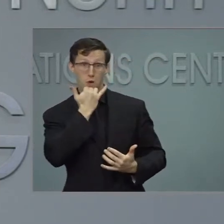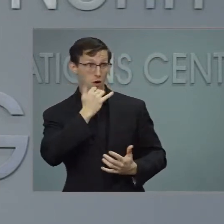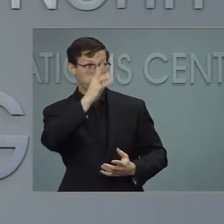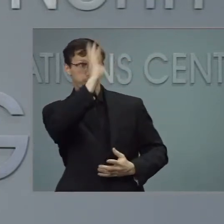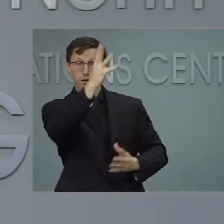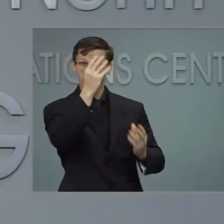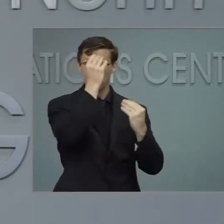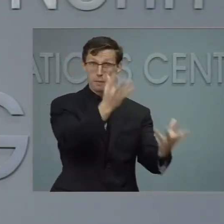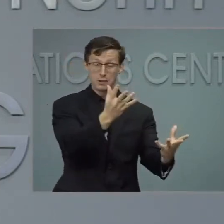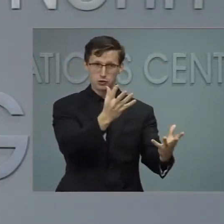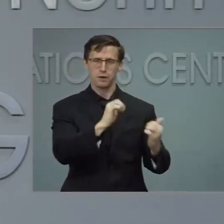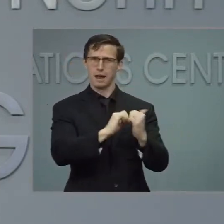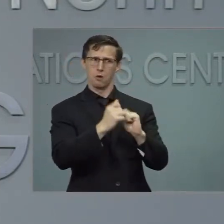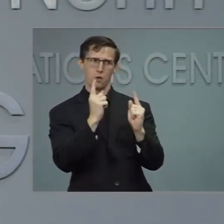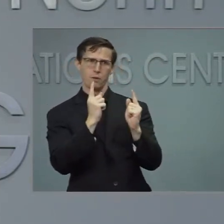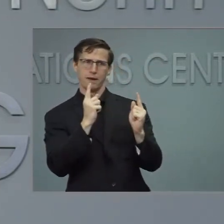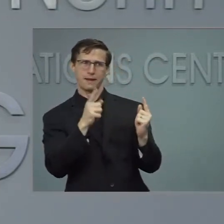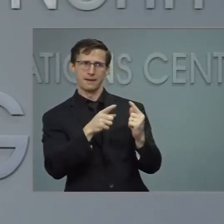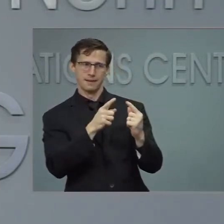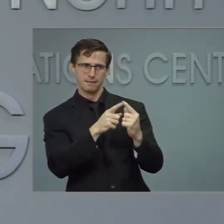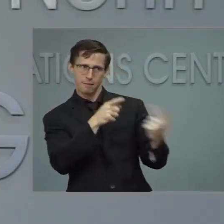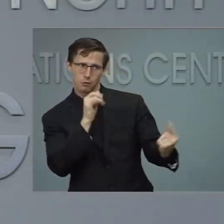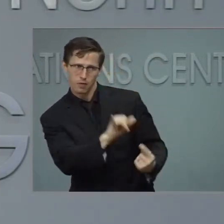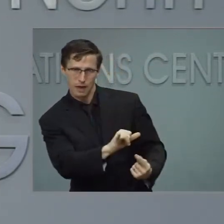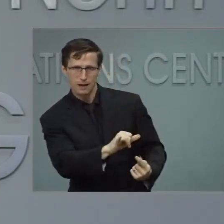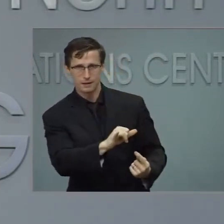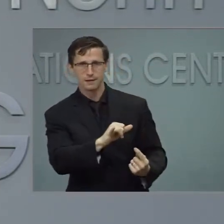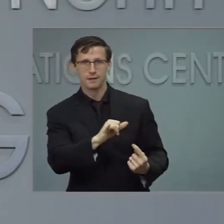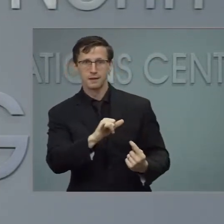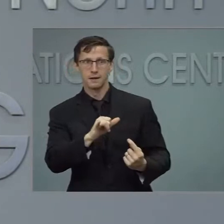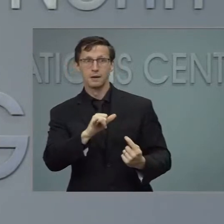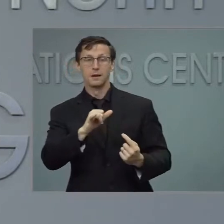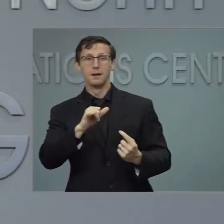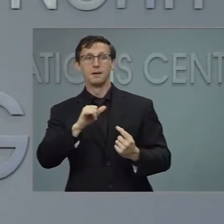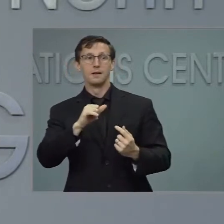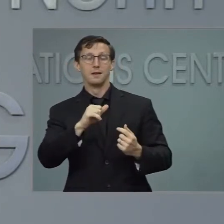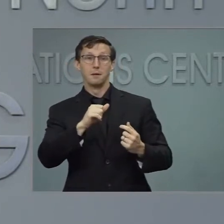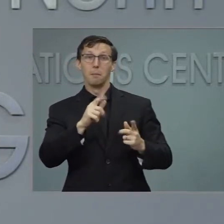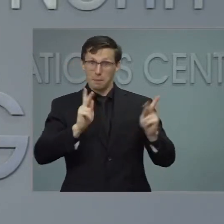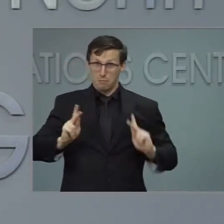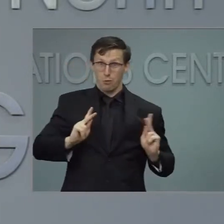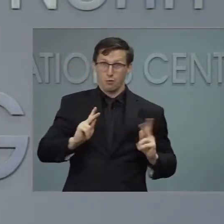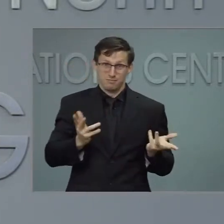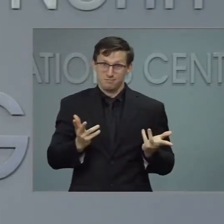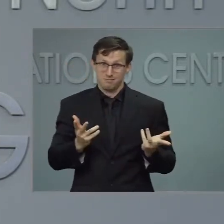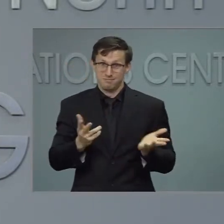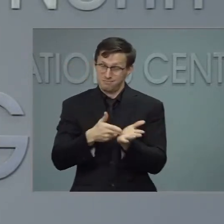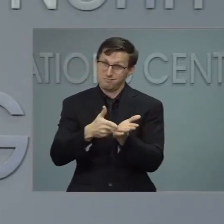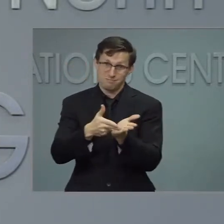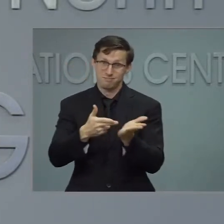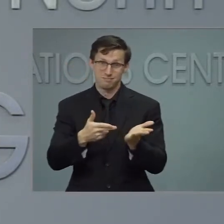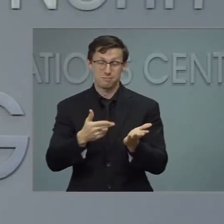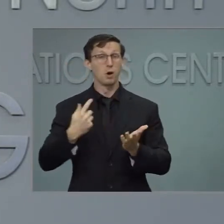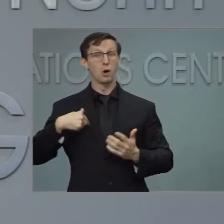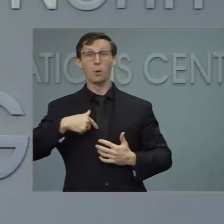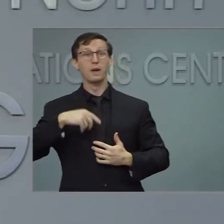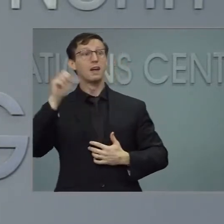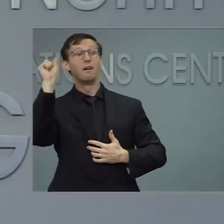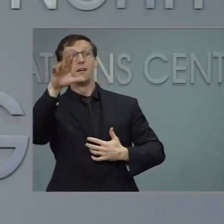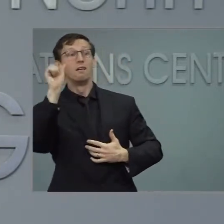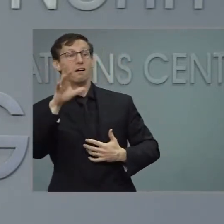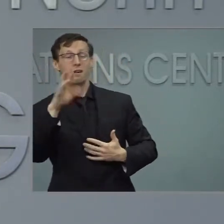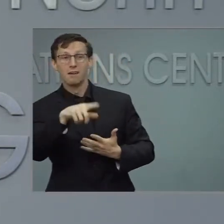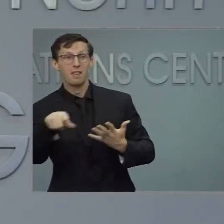And we do that by vaccinated people who are friends with those who are unvaccinated and who are relying